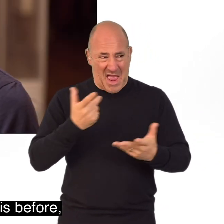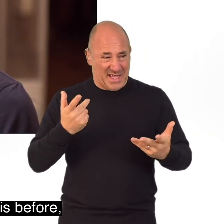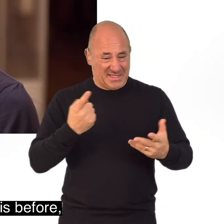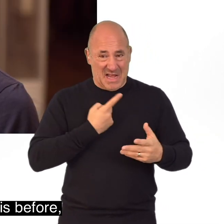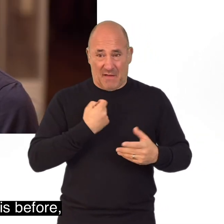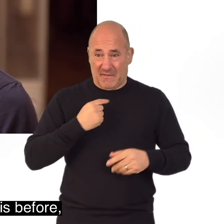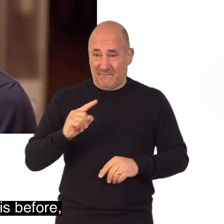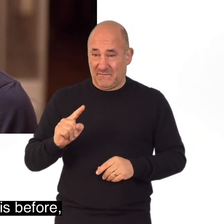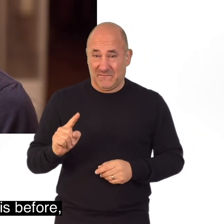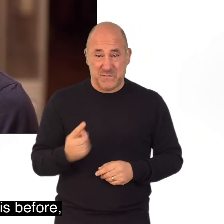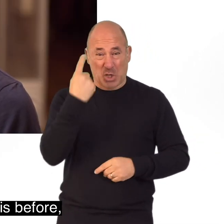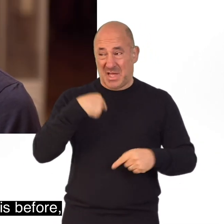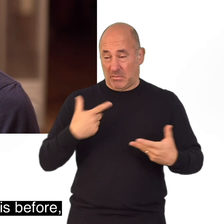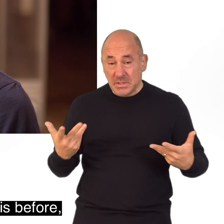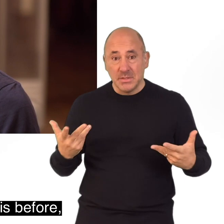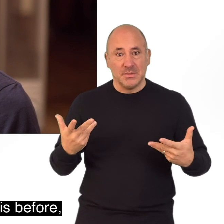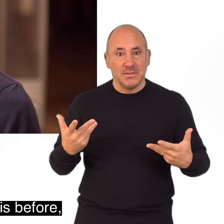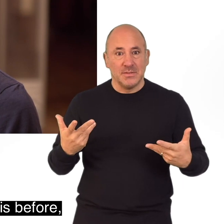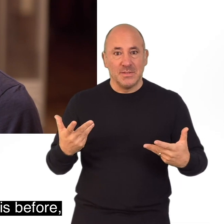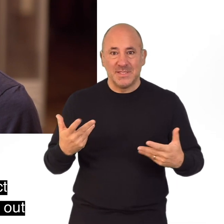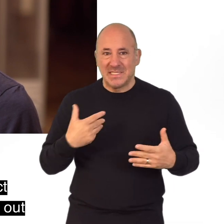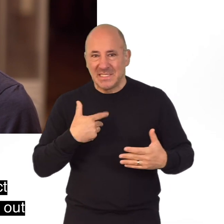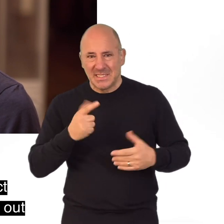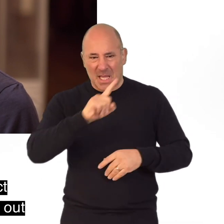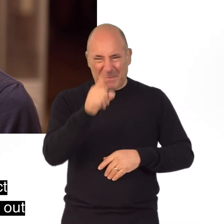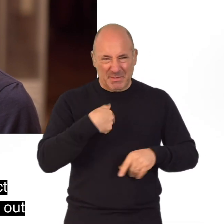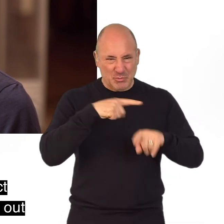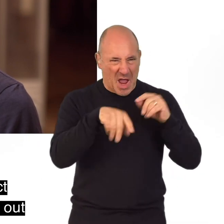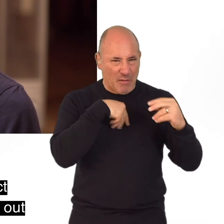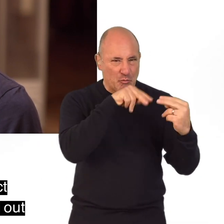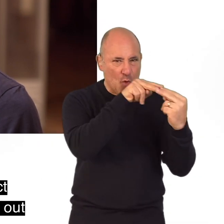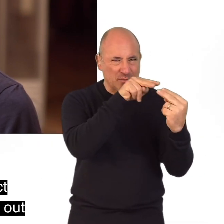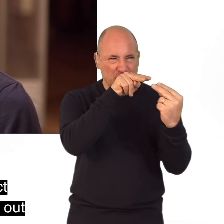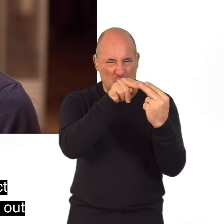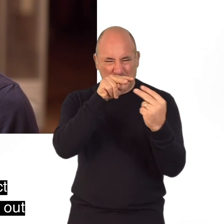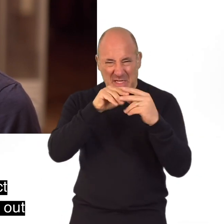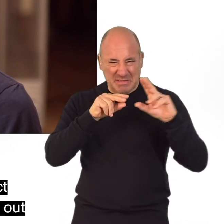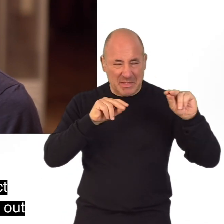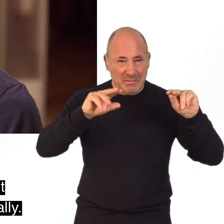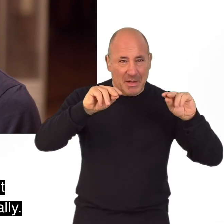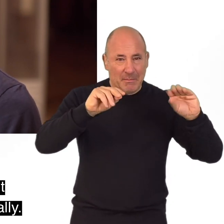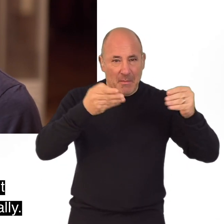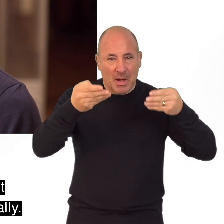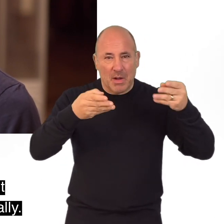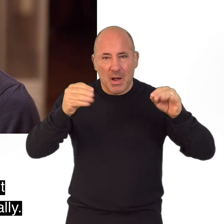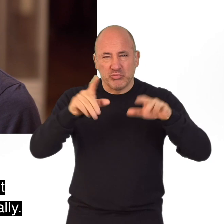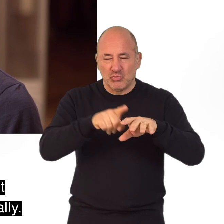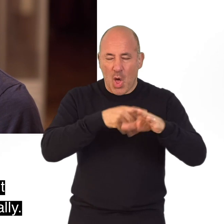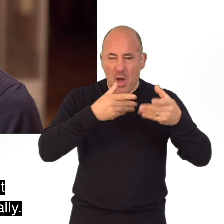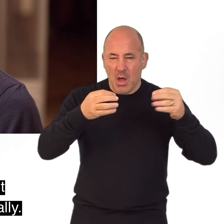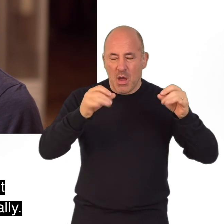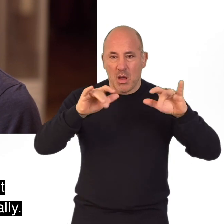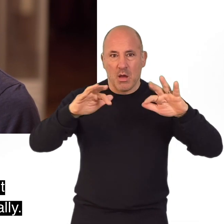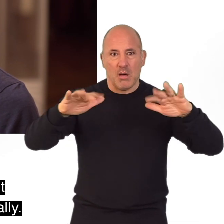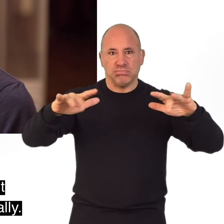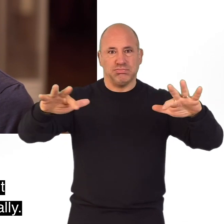because I've never done this before. I had to kind of contact people and get the word out. But slowly but surely it grew